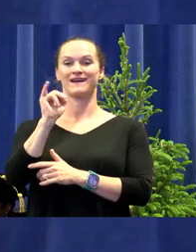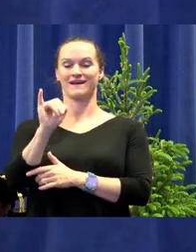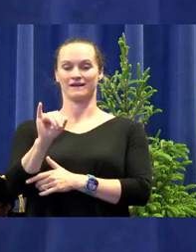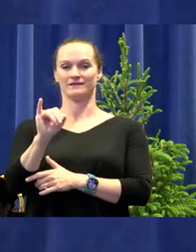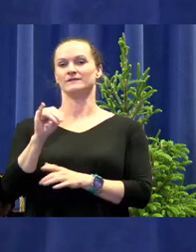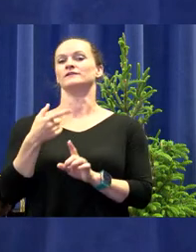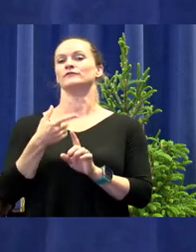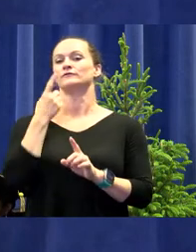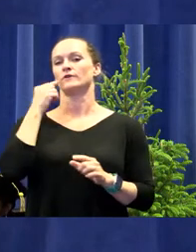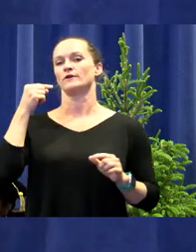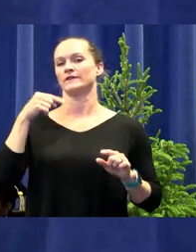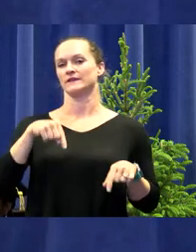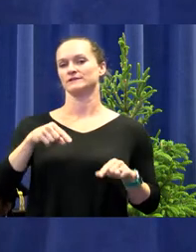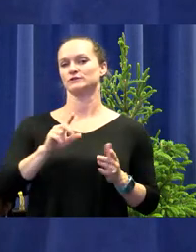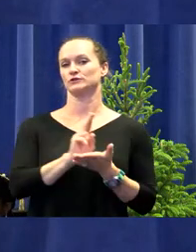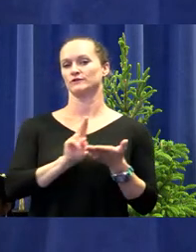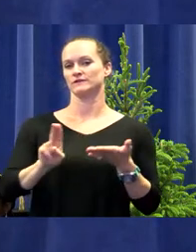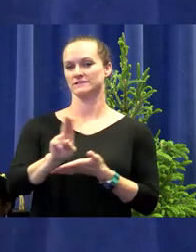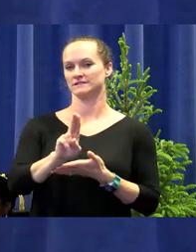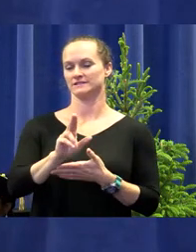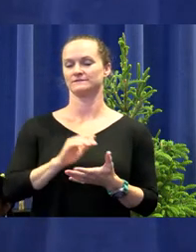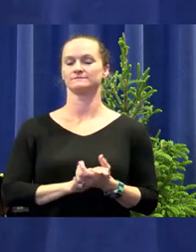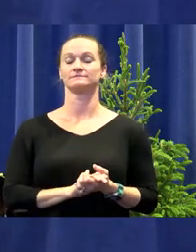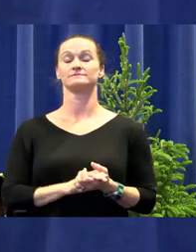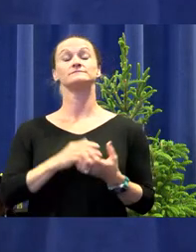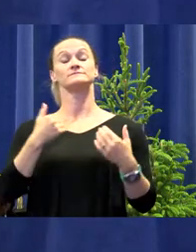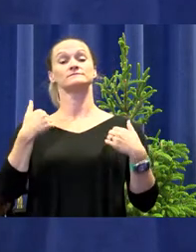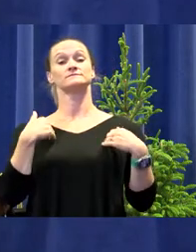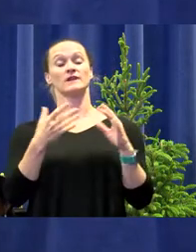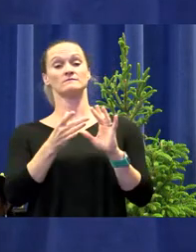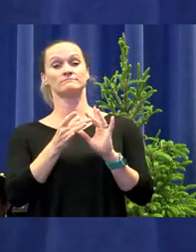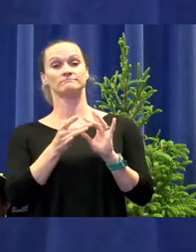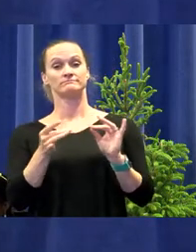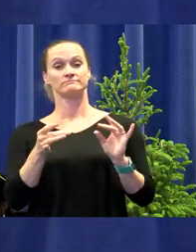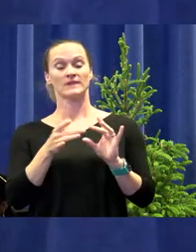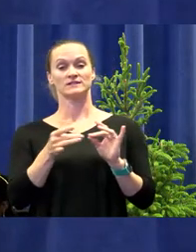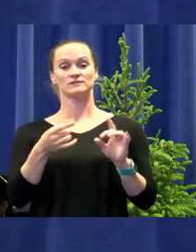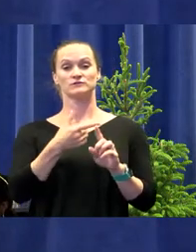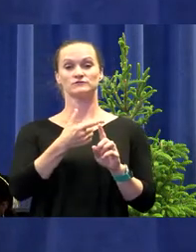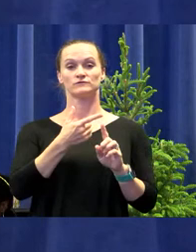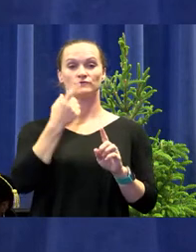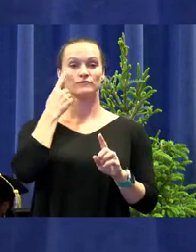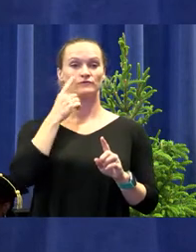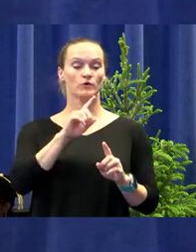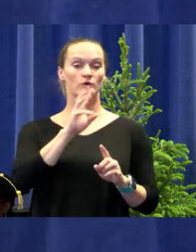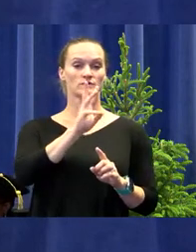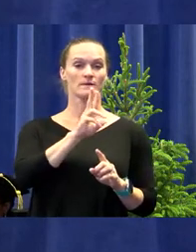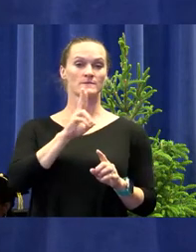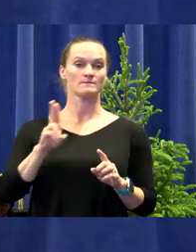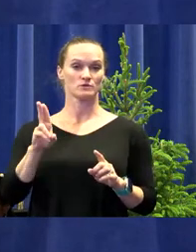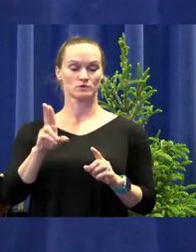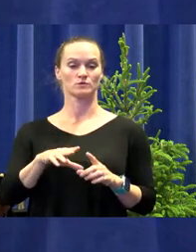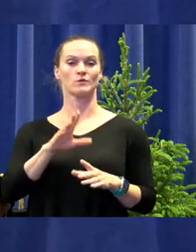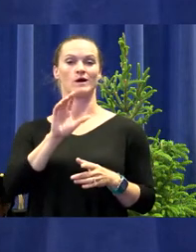forever. To bring you a message from the Foundation for WW and Alumni is the CEO of the Foundation